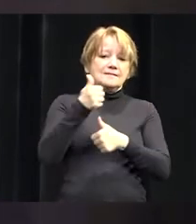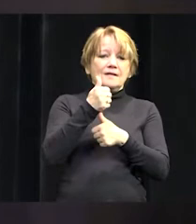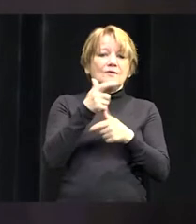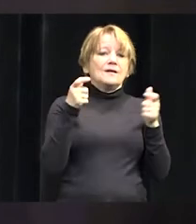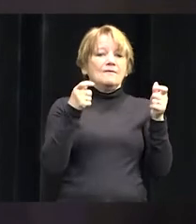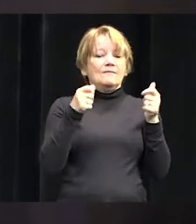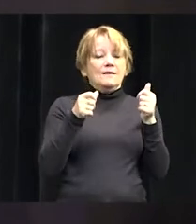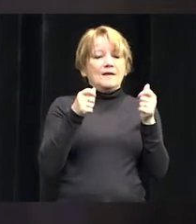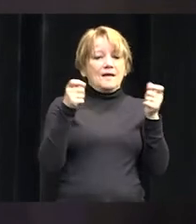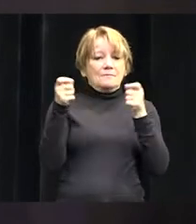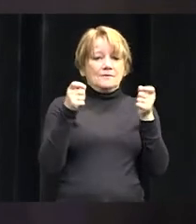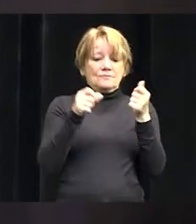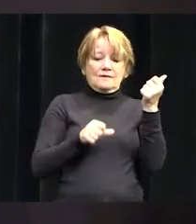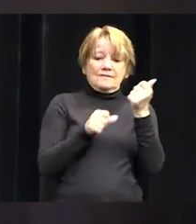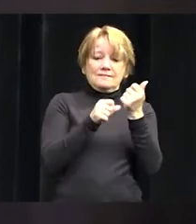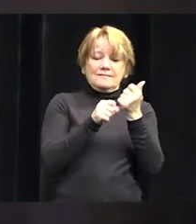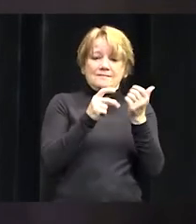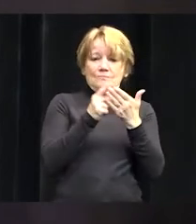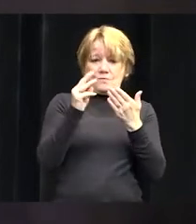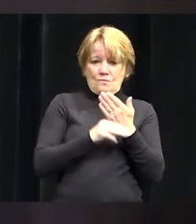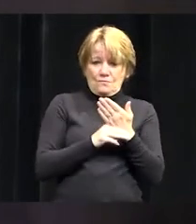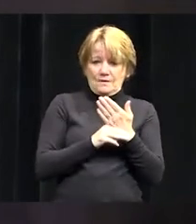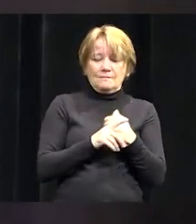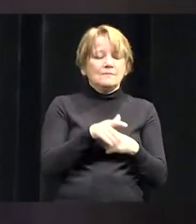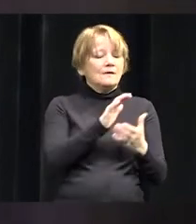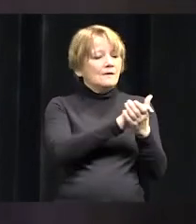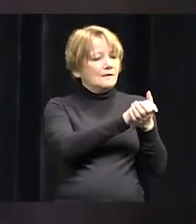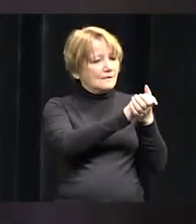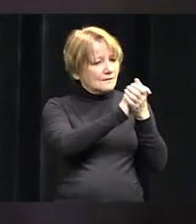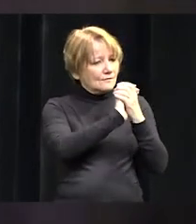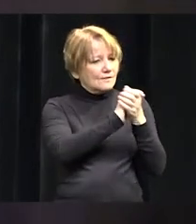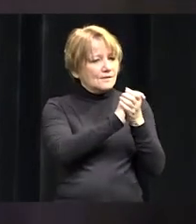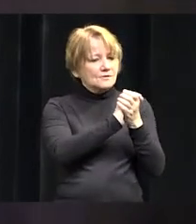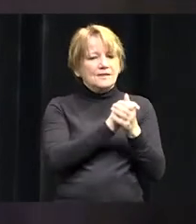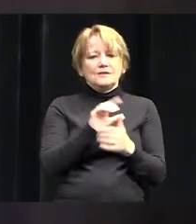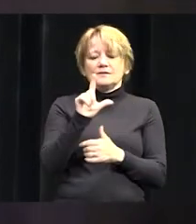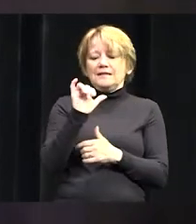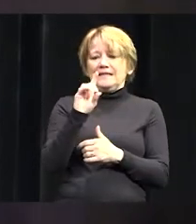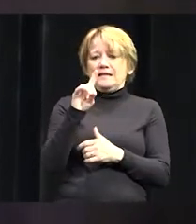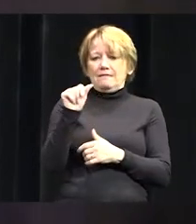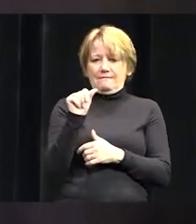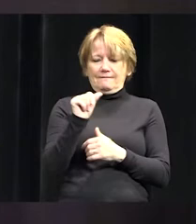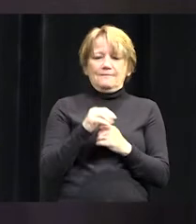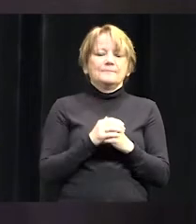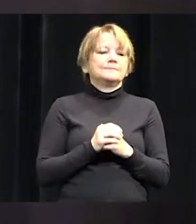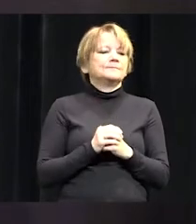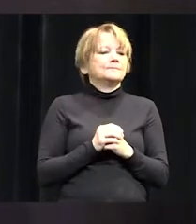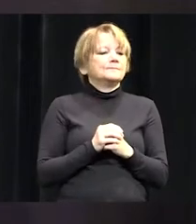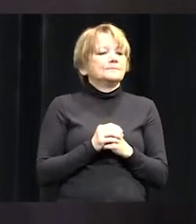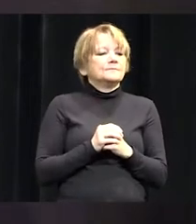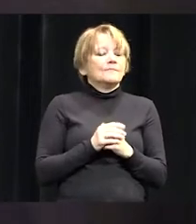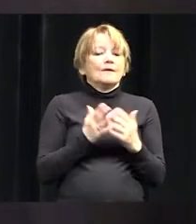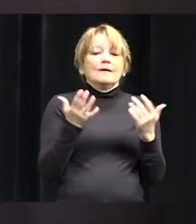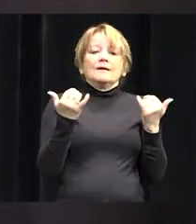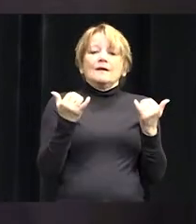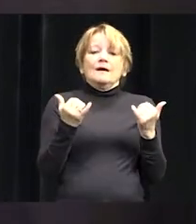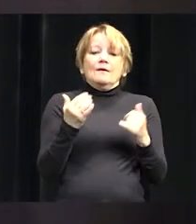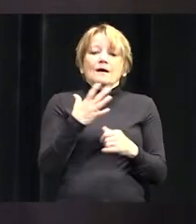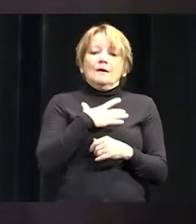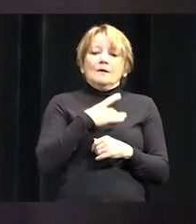executive administrative assistant program congratulations lydia